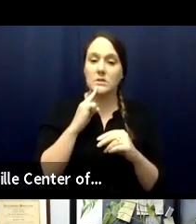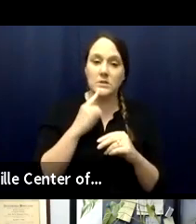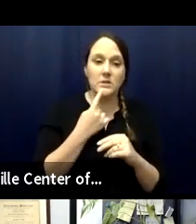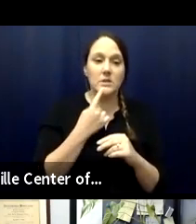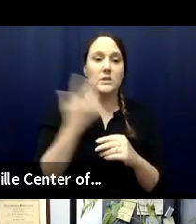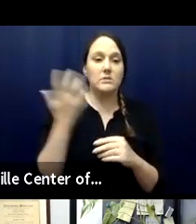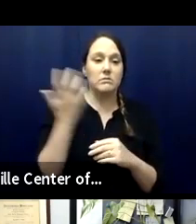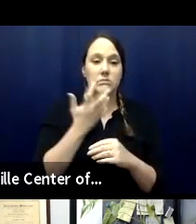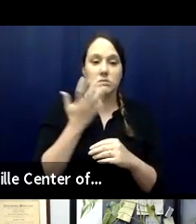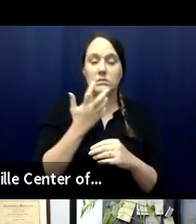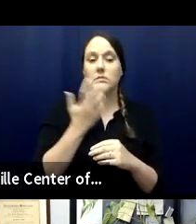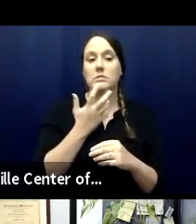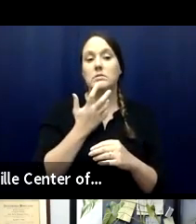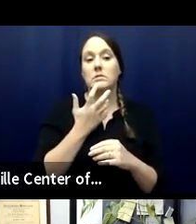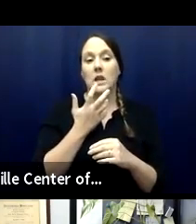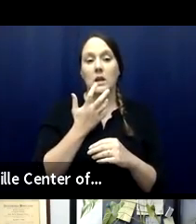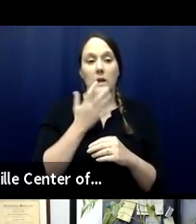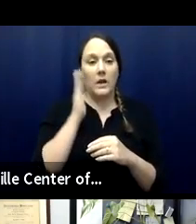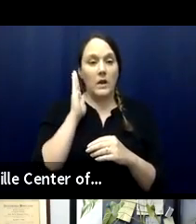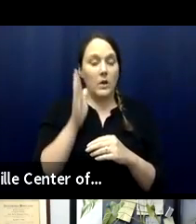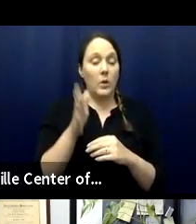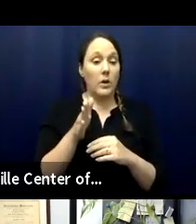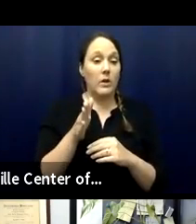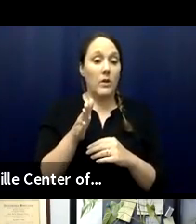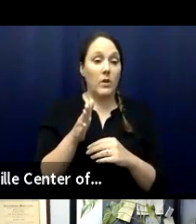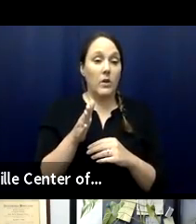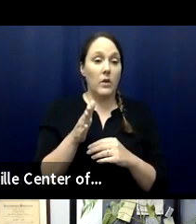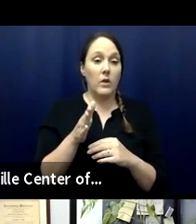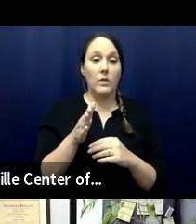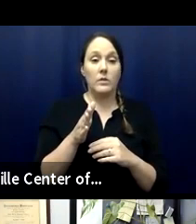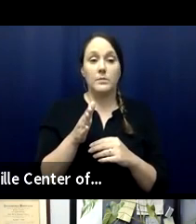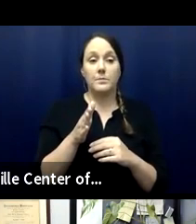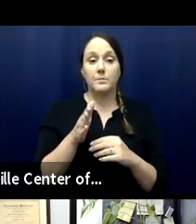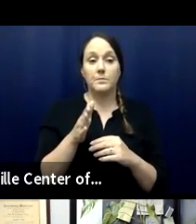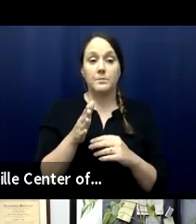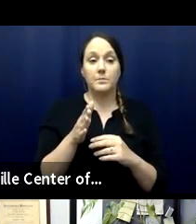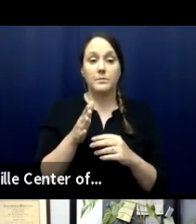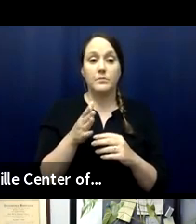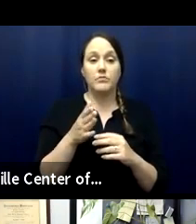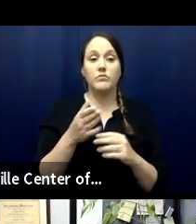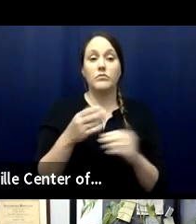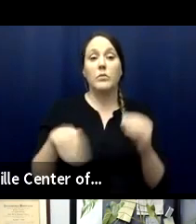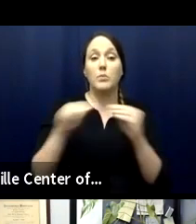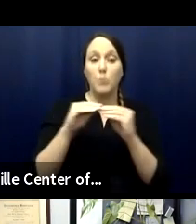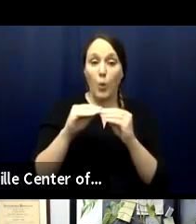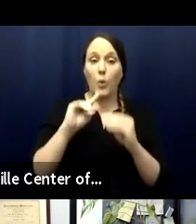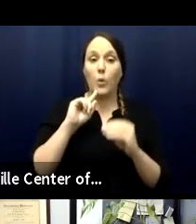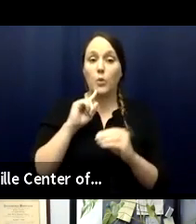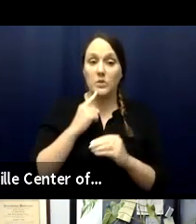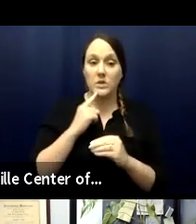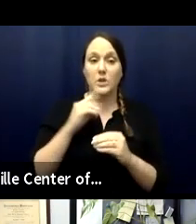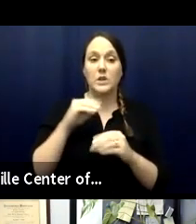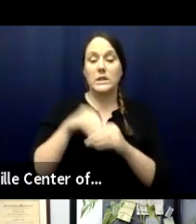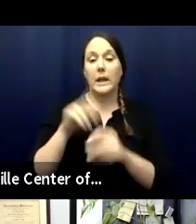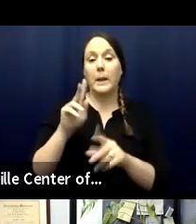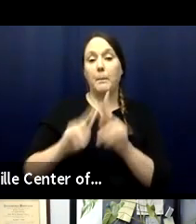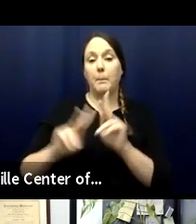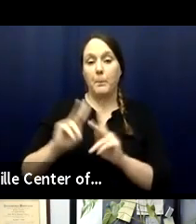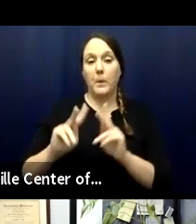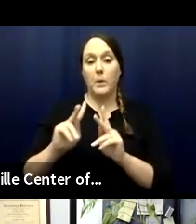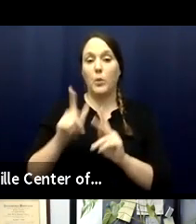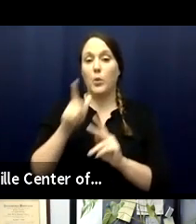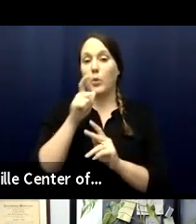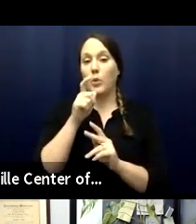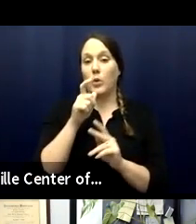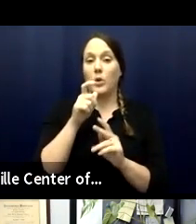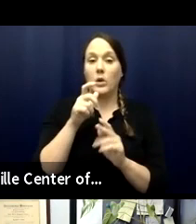tends to have a predilection to be more severe in those people, both based